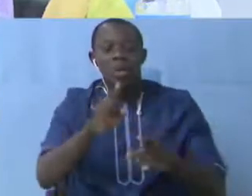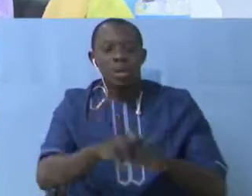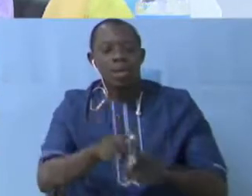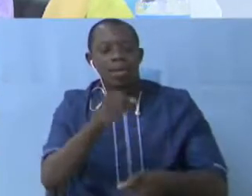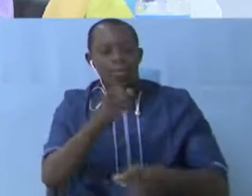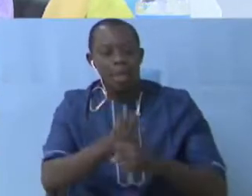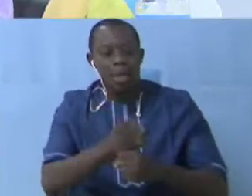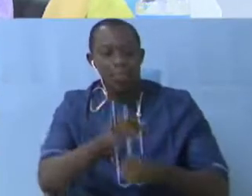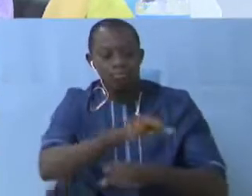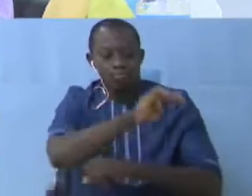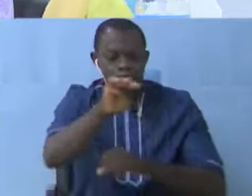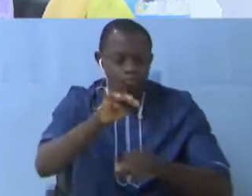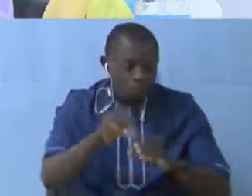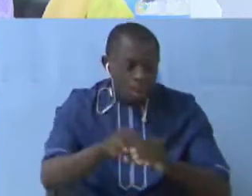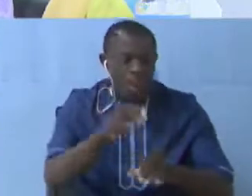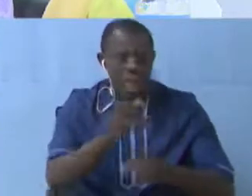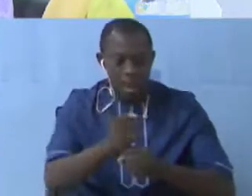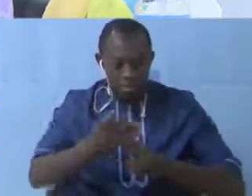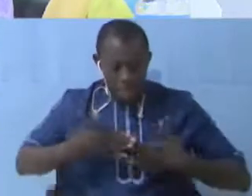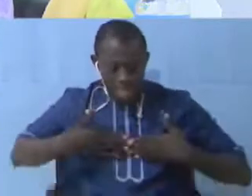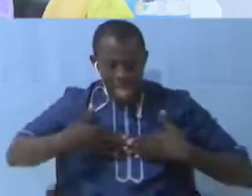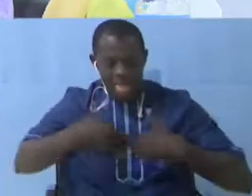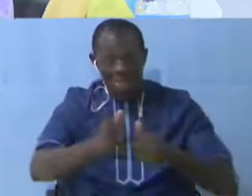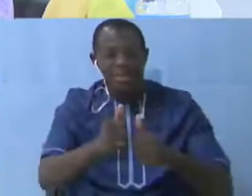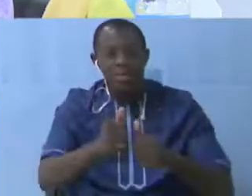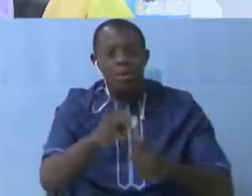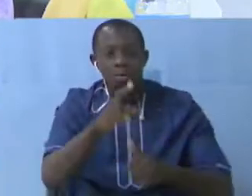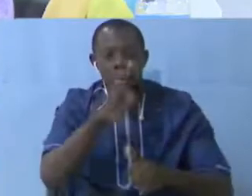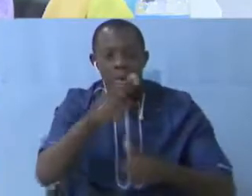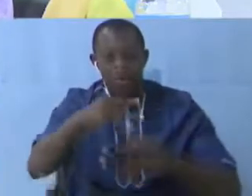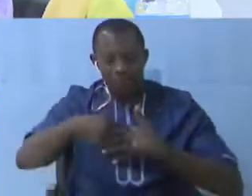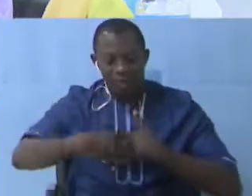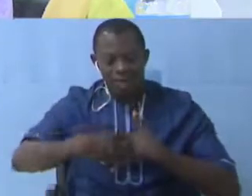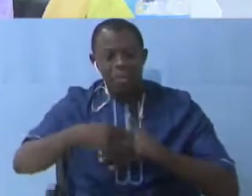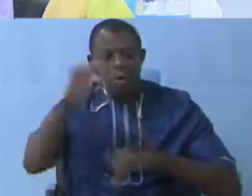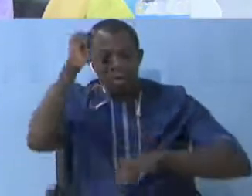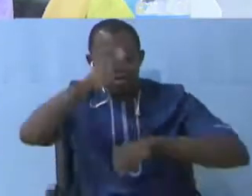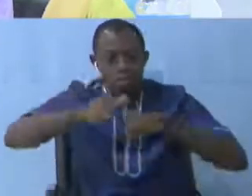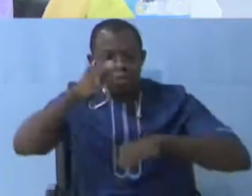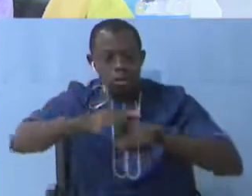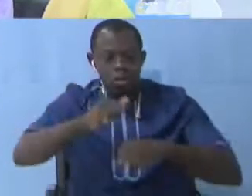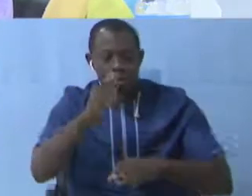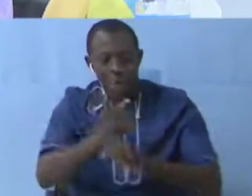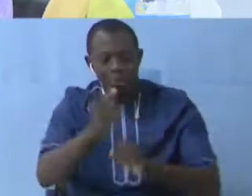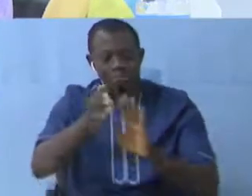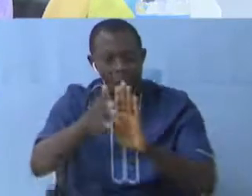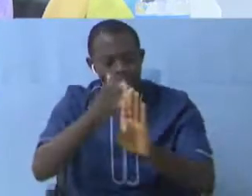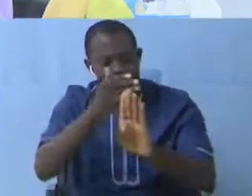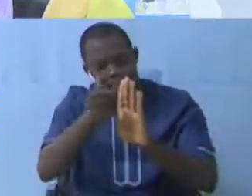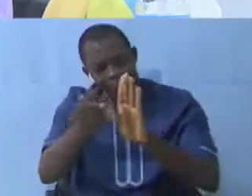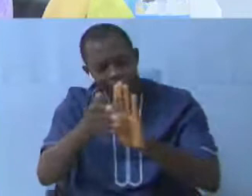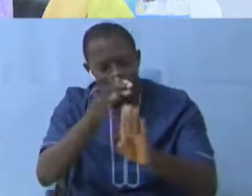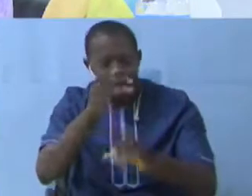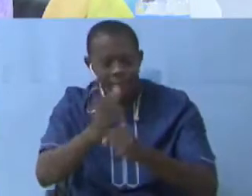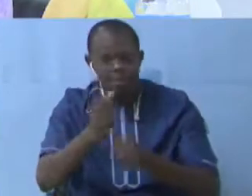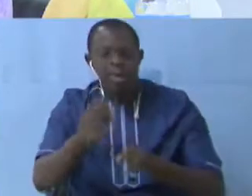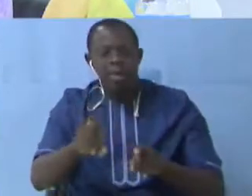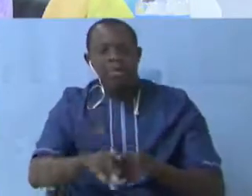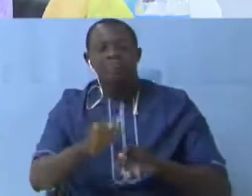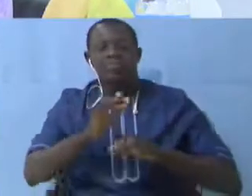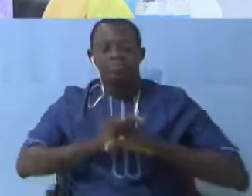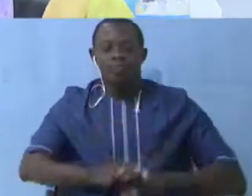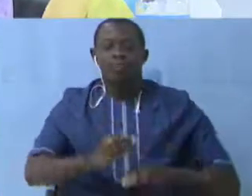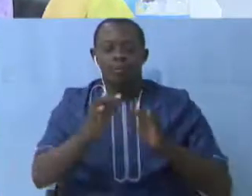Torture. nekk na béréb bi nga xam ne nii nag fa la ñooy dalal nag wëlbati xel ñi nga xam ne nii dañ leen toroxal ci ay